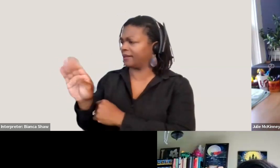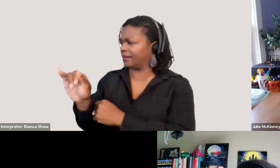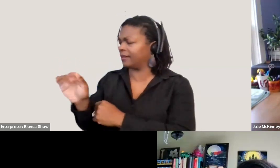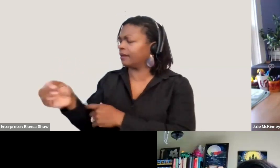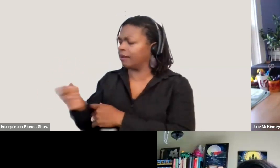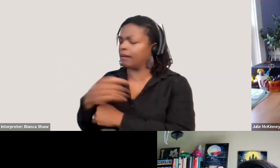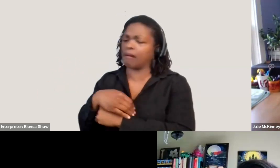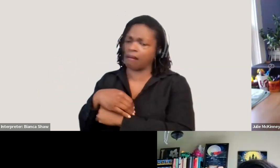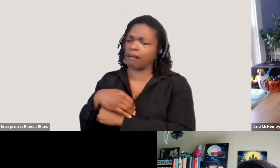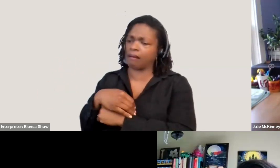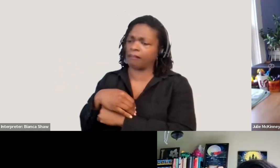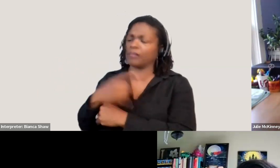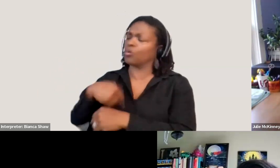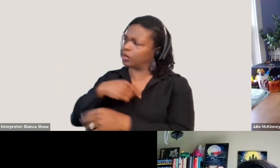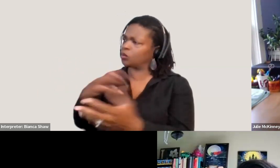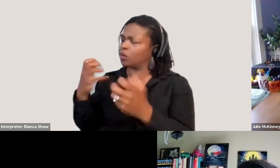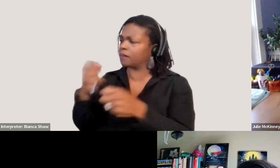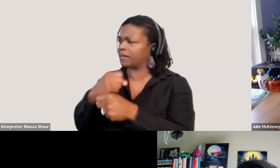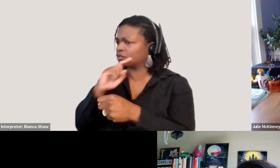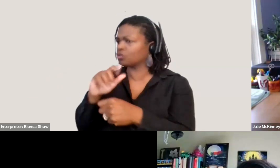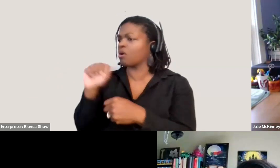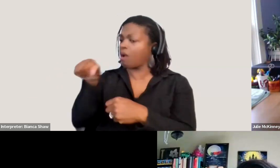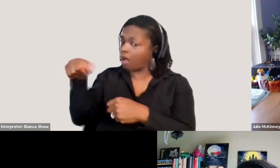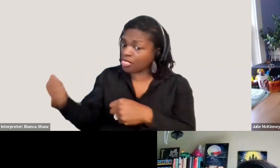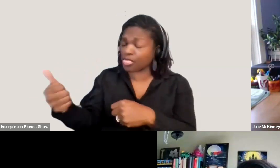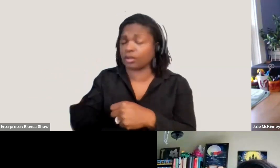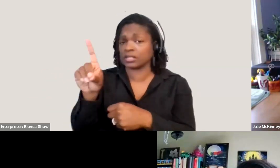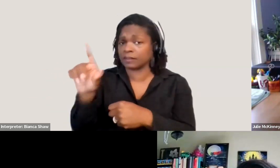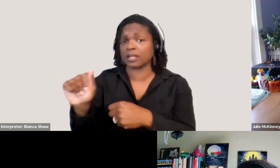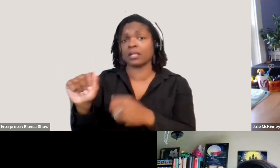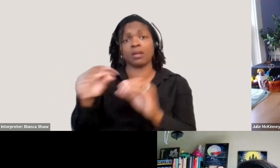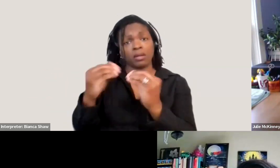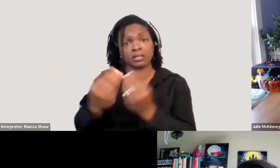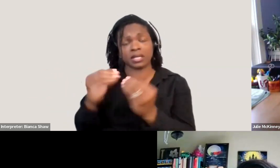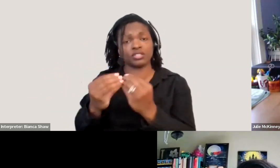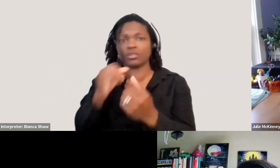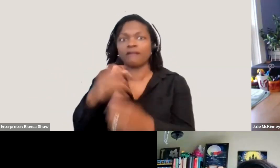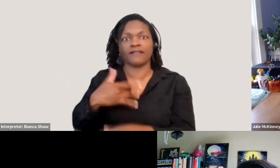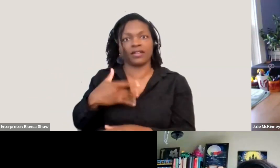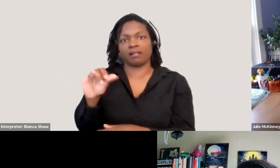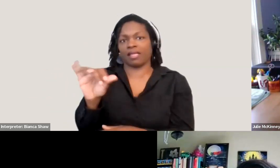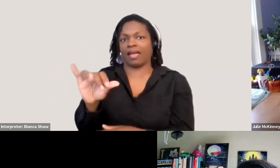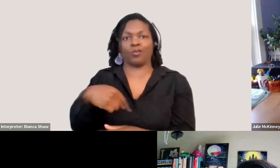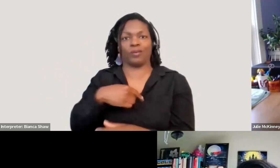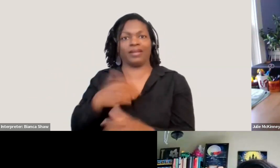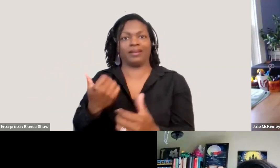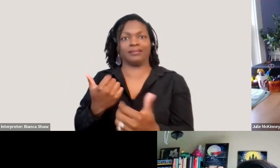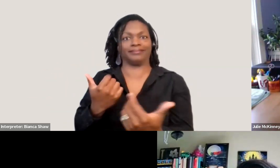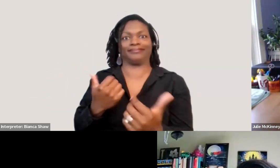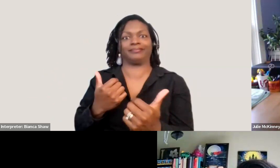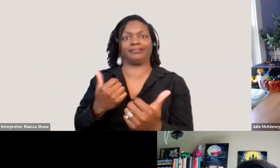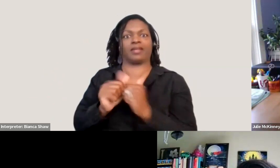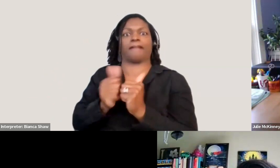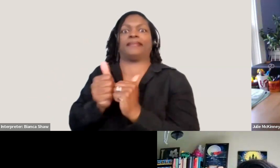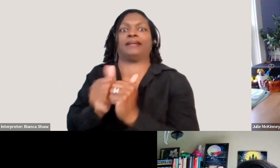sure that other disability resource organizations don't feel like we're competing or